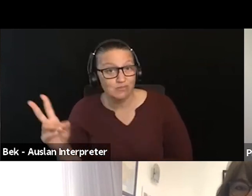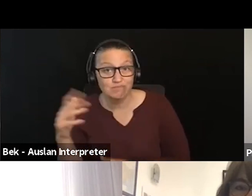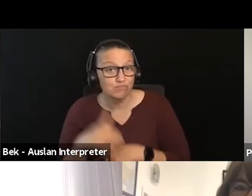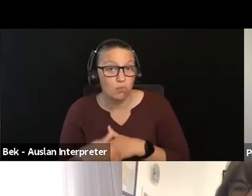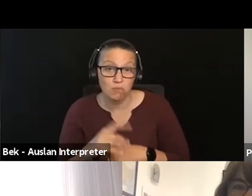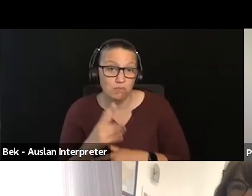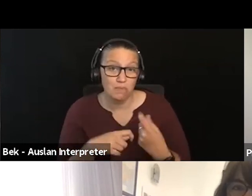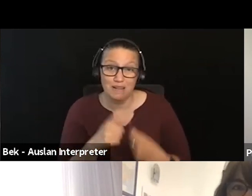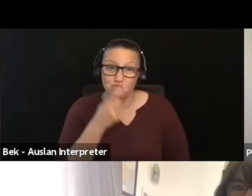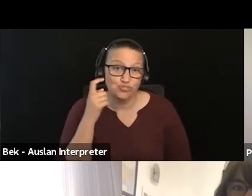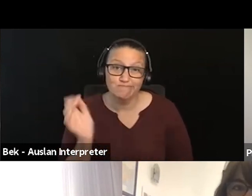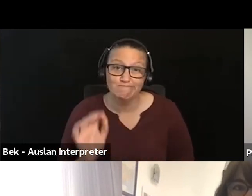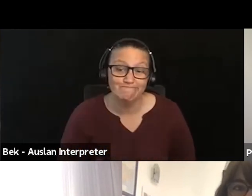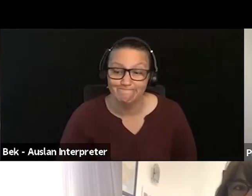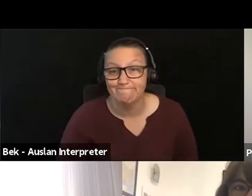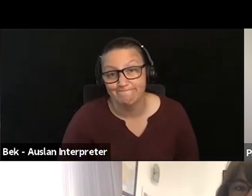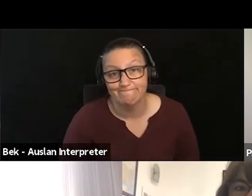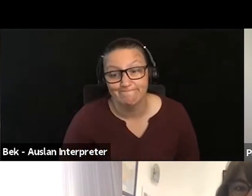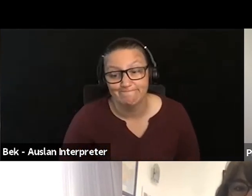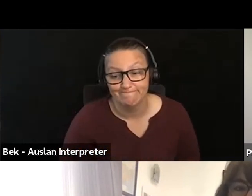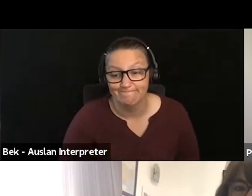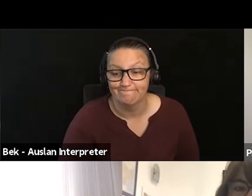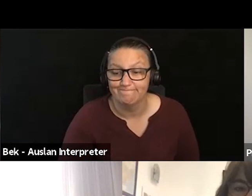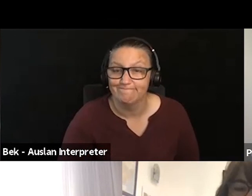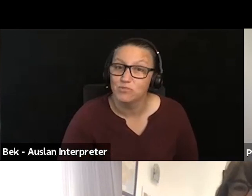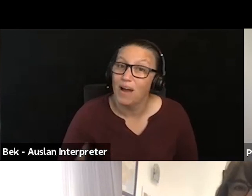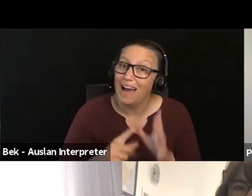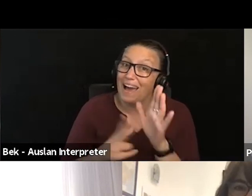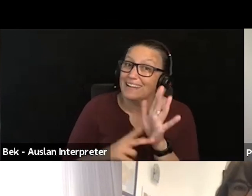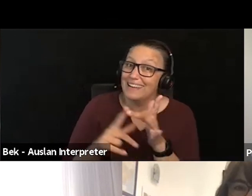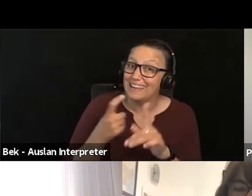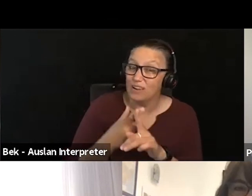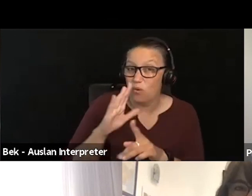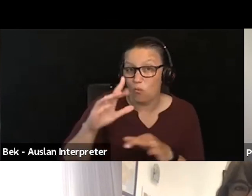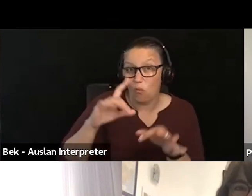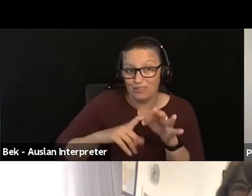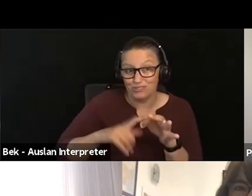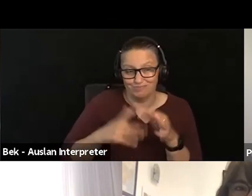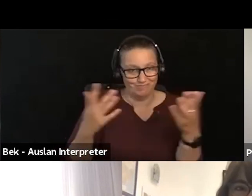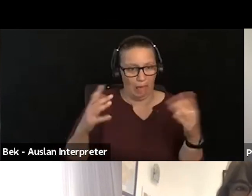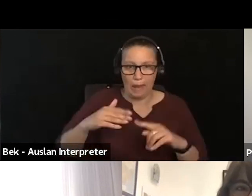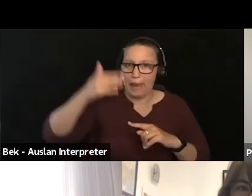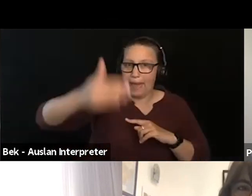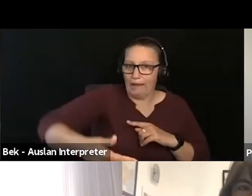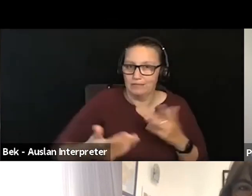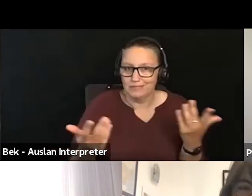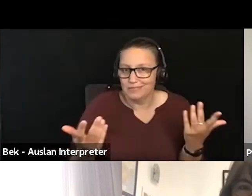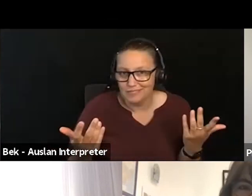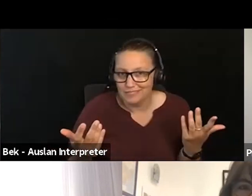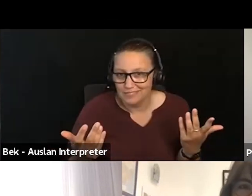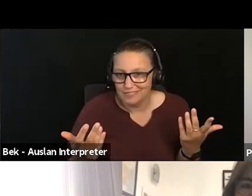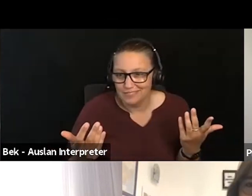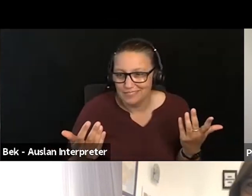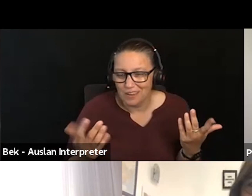occurring. Okay, so the question for you, Anik, is where do you go next with this type of work? What's the